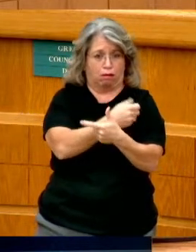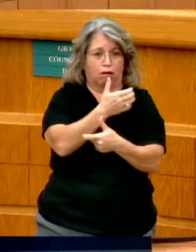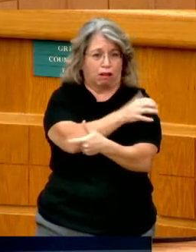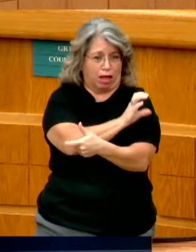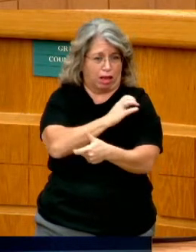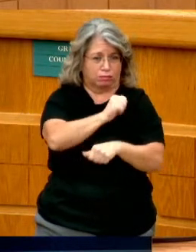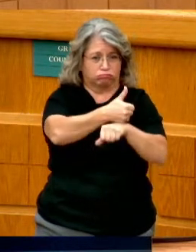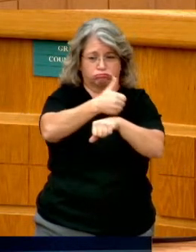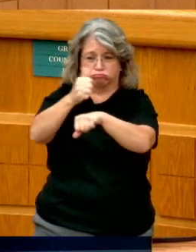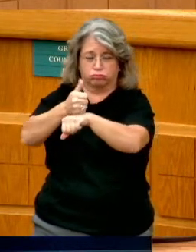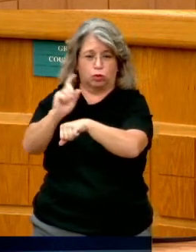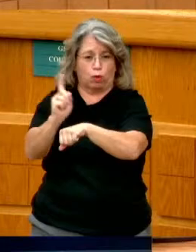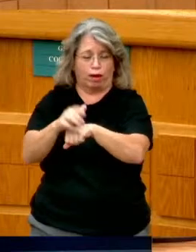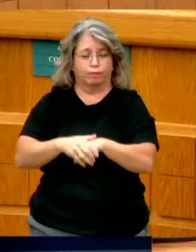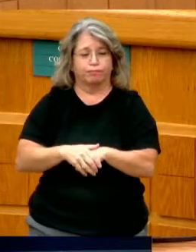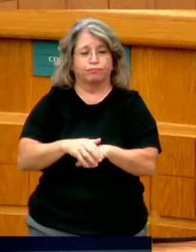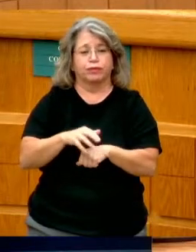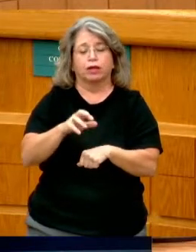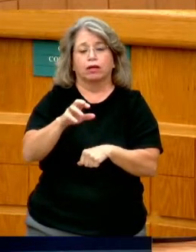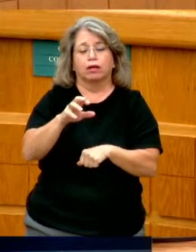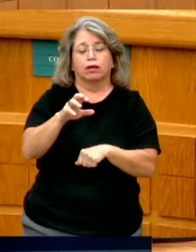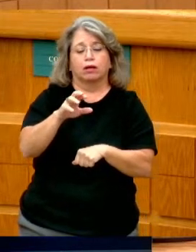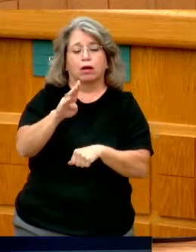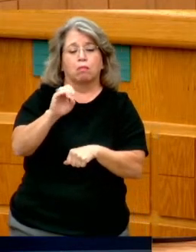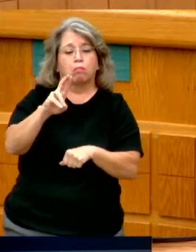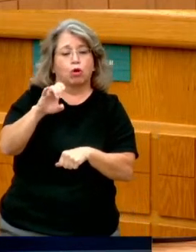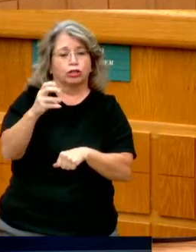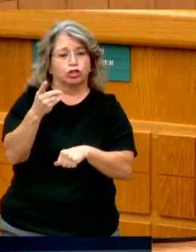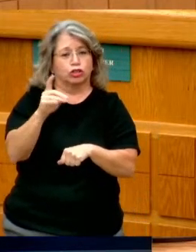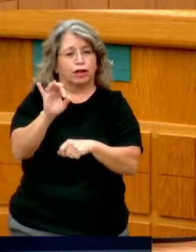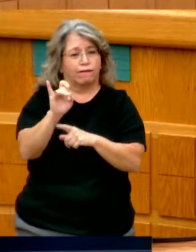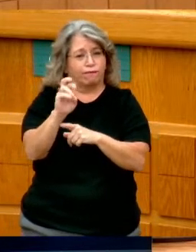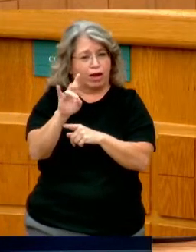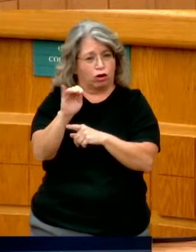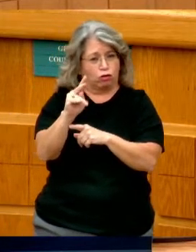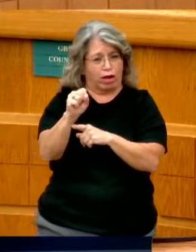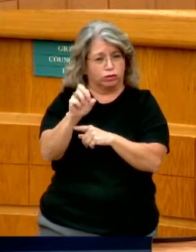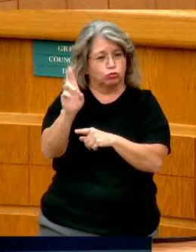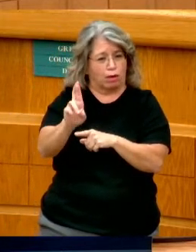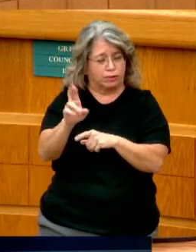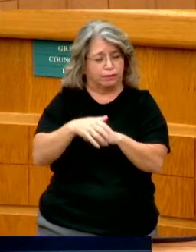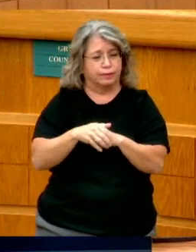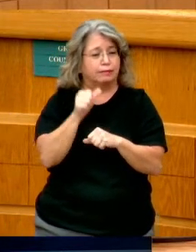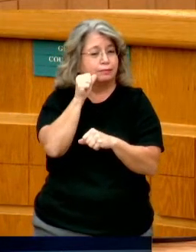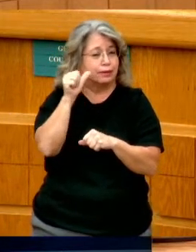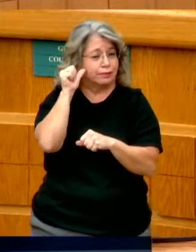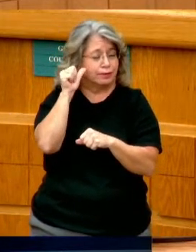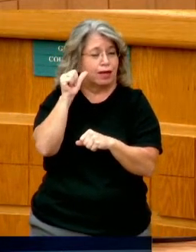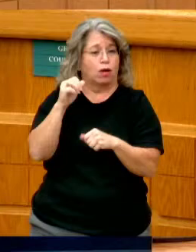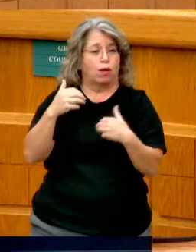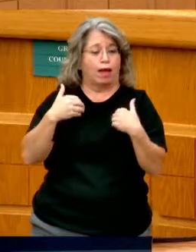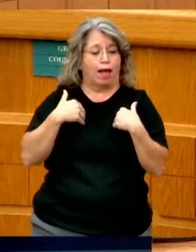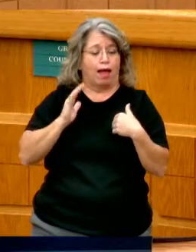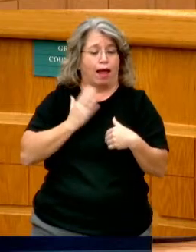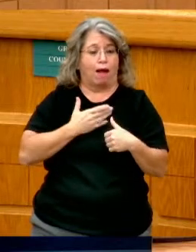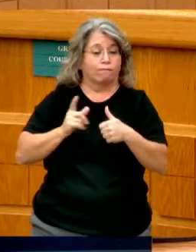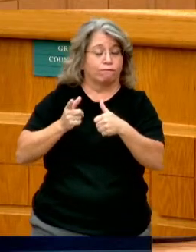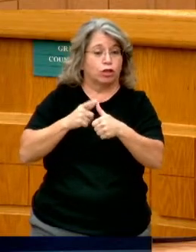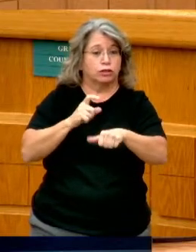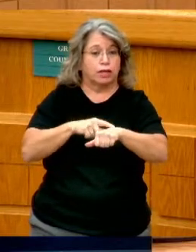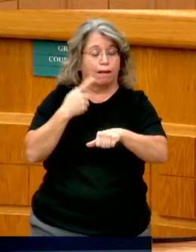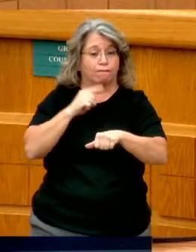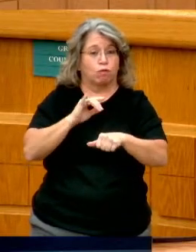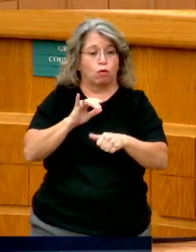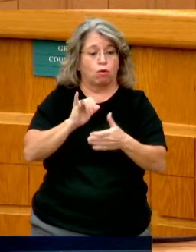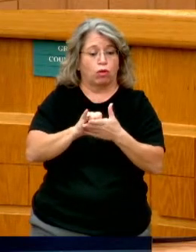held at the Richard Borchard Fairgrounds. Yesterday, the City County Health District hosted a first dose vaccine